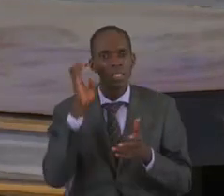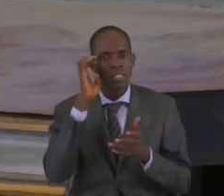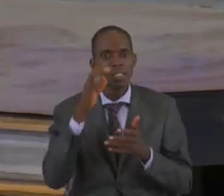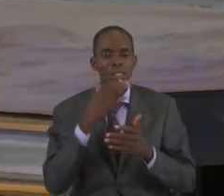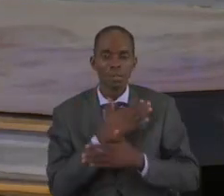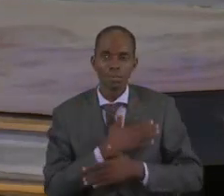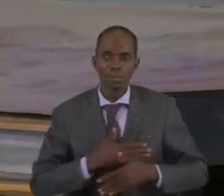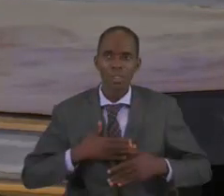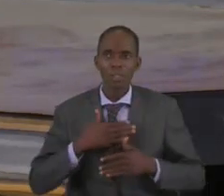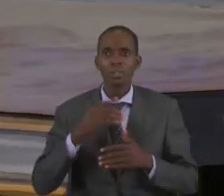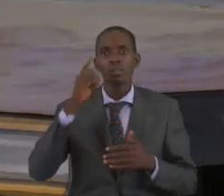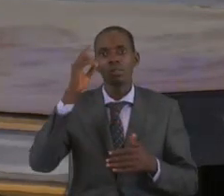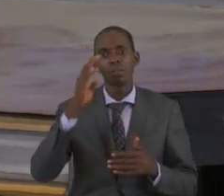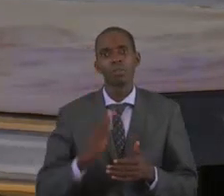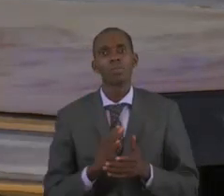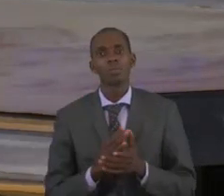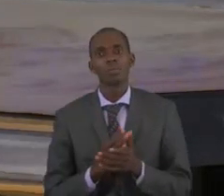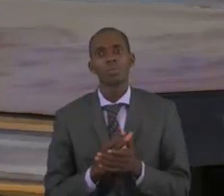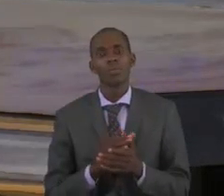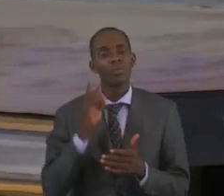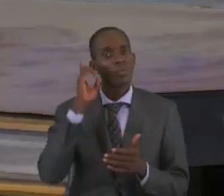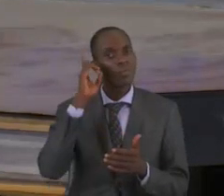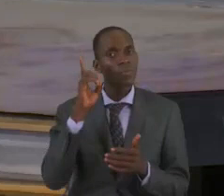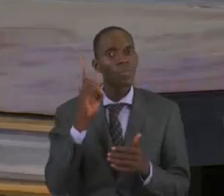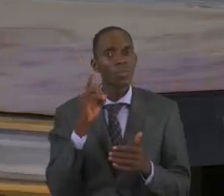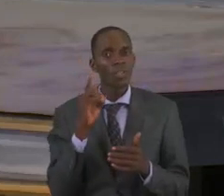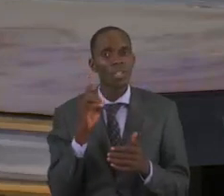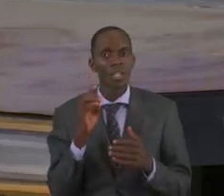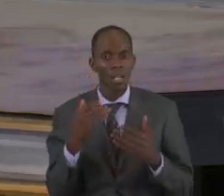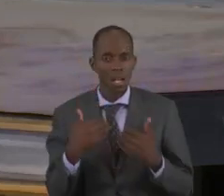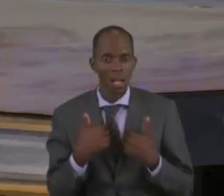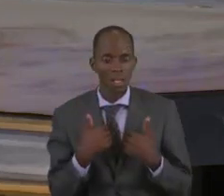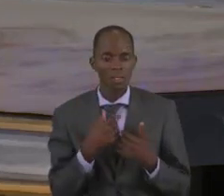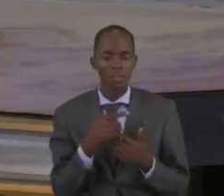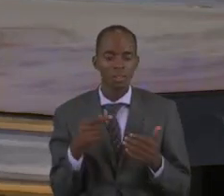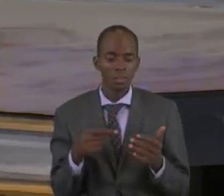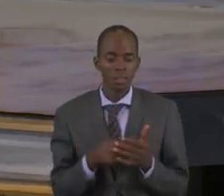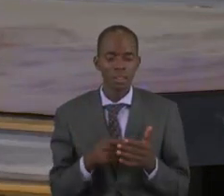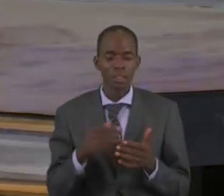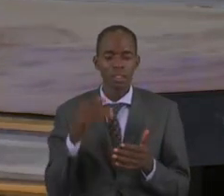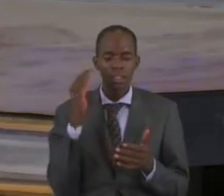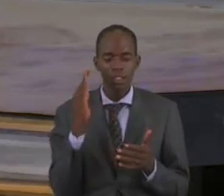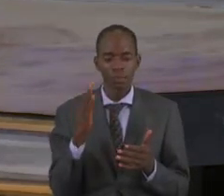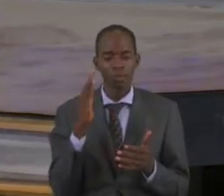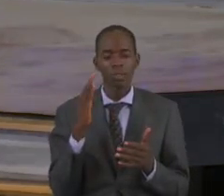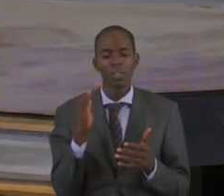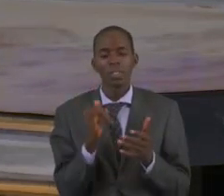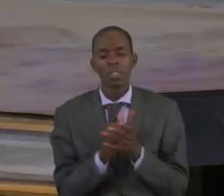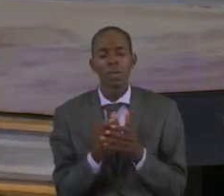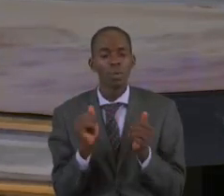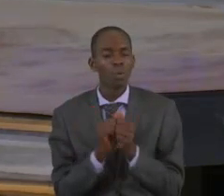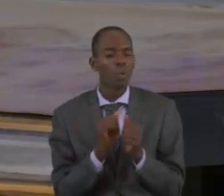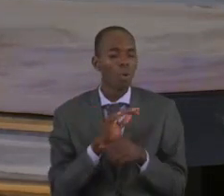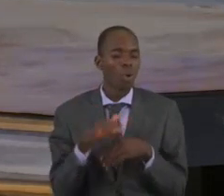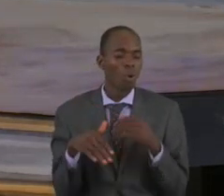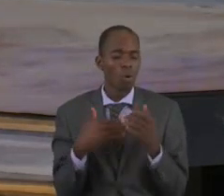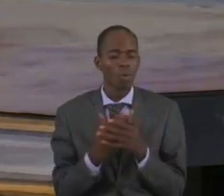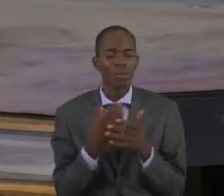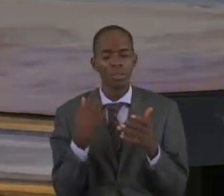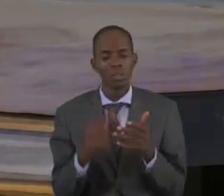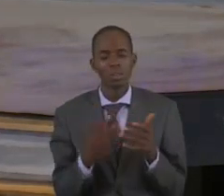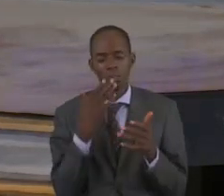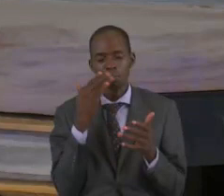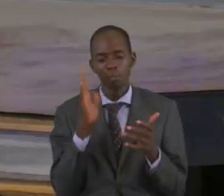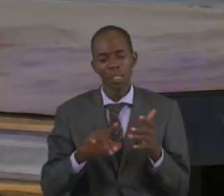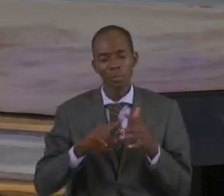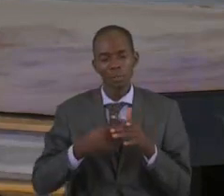pleased God. He had this testimony that with all his heart, with all his